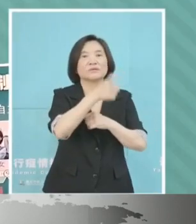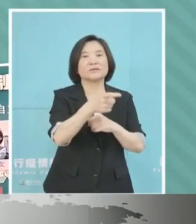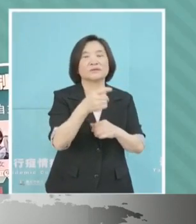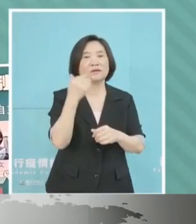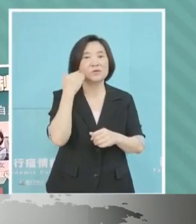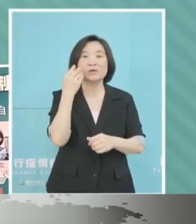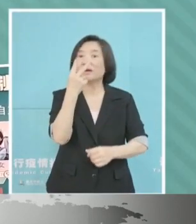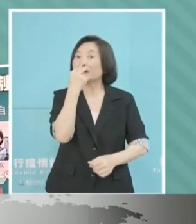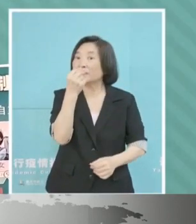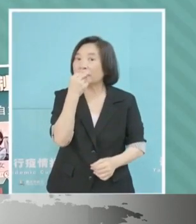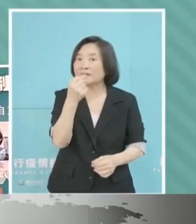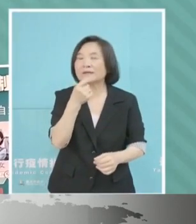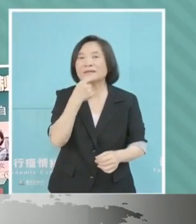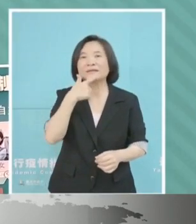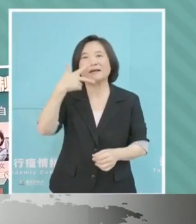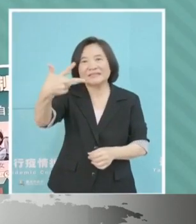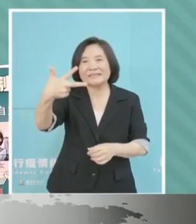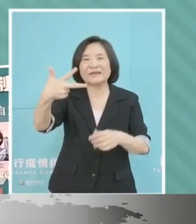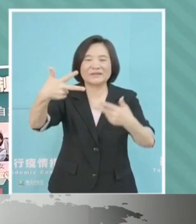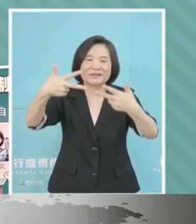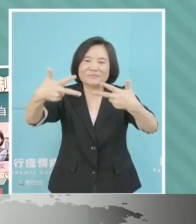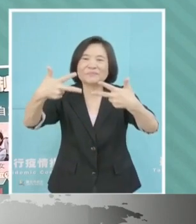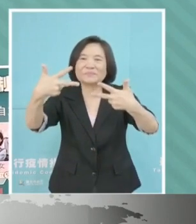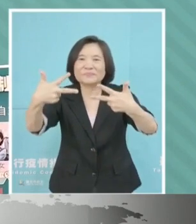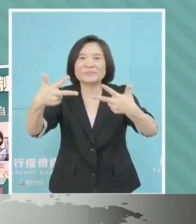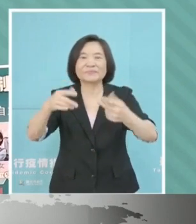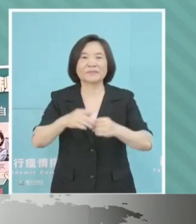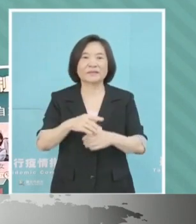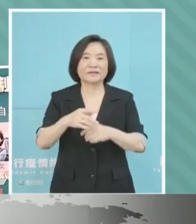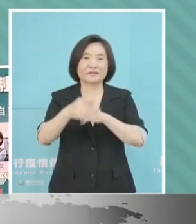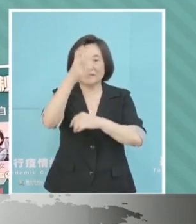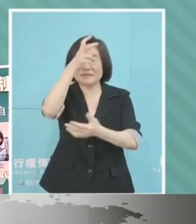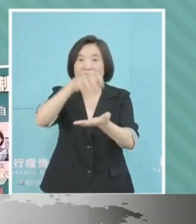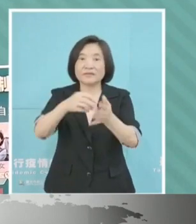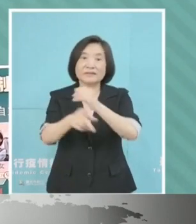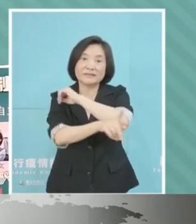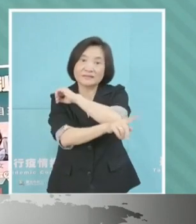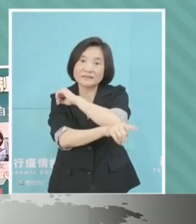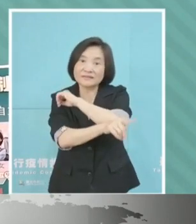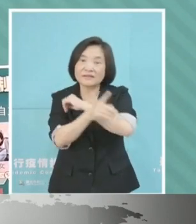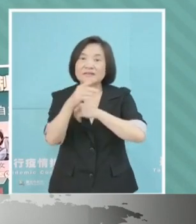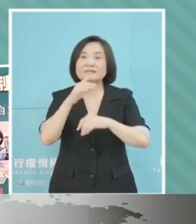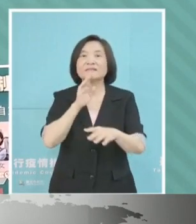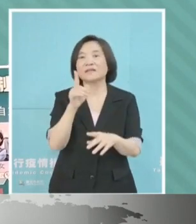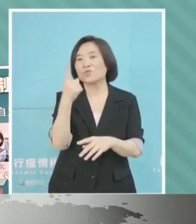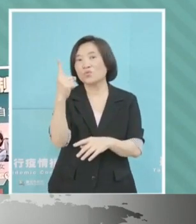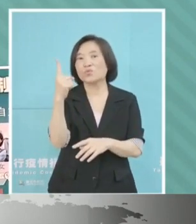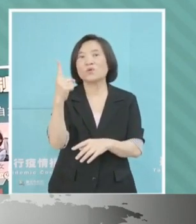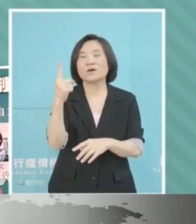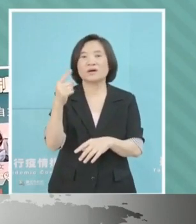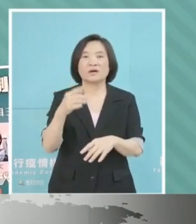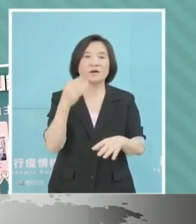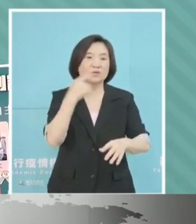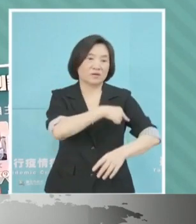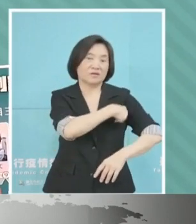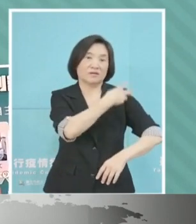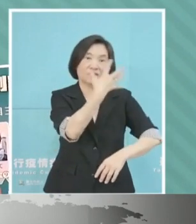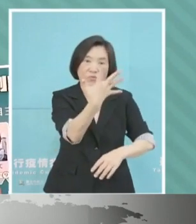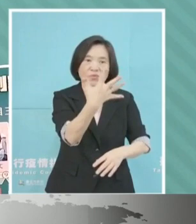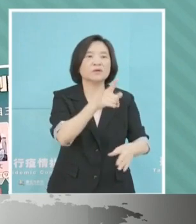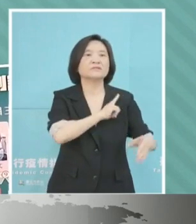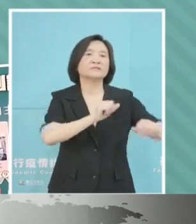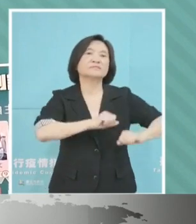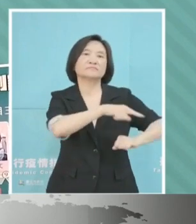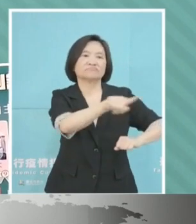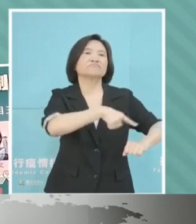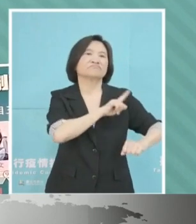Monday to Friday, compliance will be left up to people. But on Saturday and Sunday, when there are indeed more people, there will be ID checks. We have